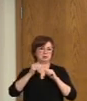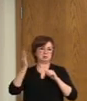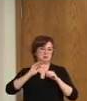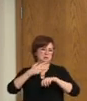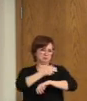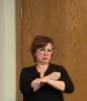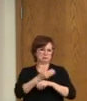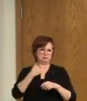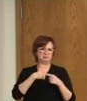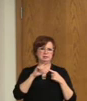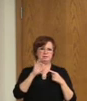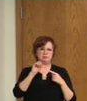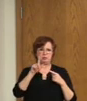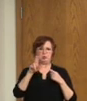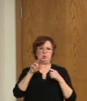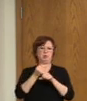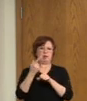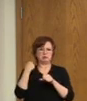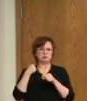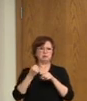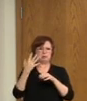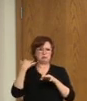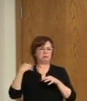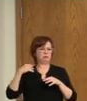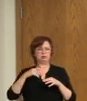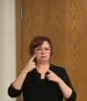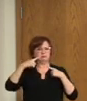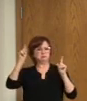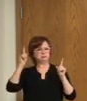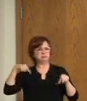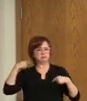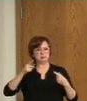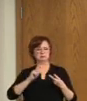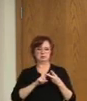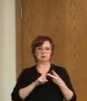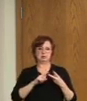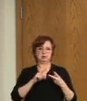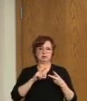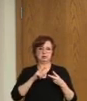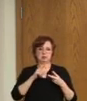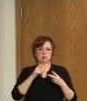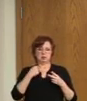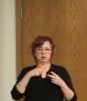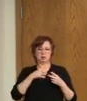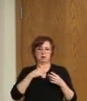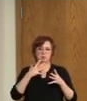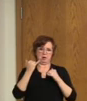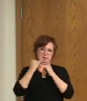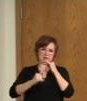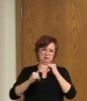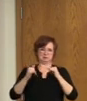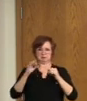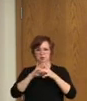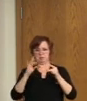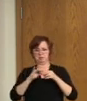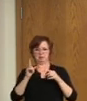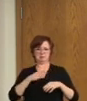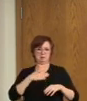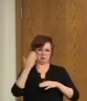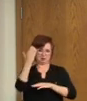Finally, I want to say Merry Christmas and Happy Holidays to everyone. Again, I know this is not the Christmas we